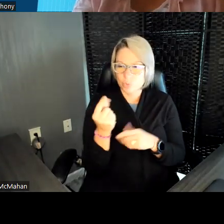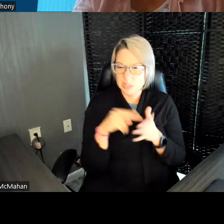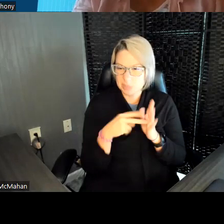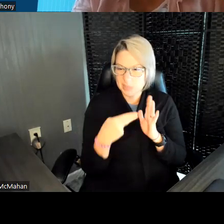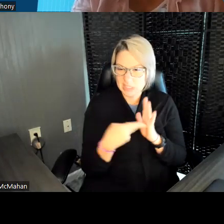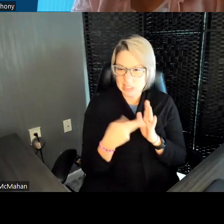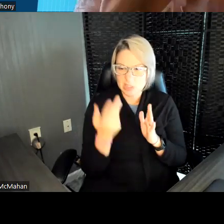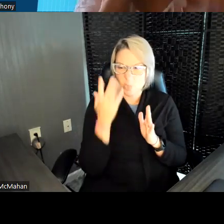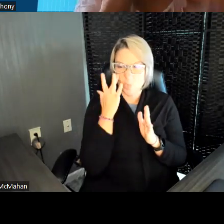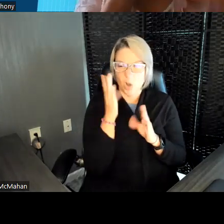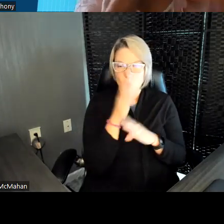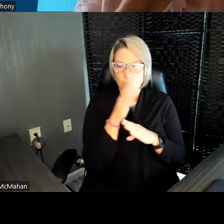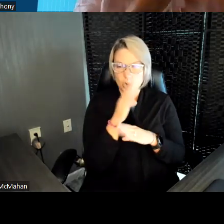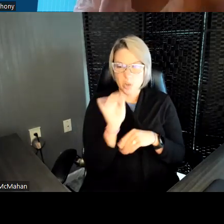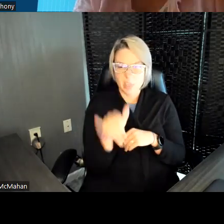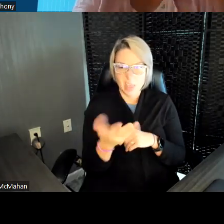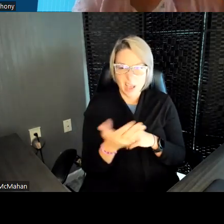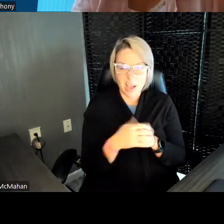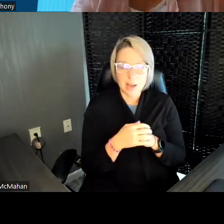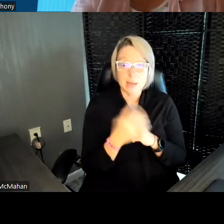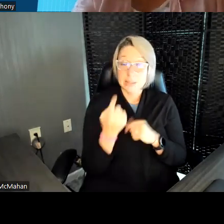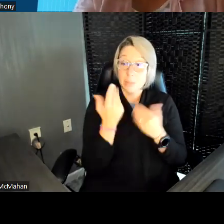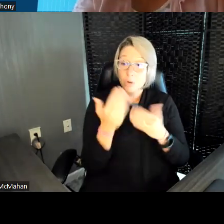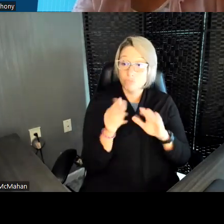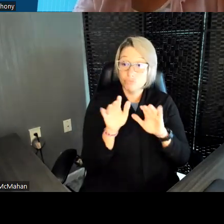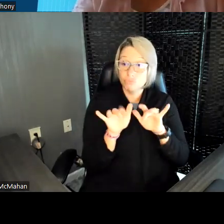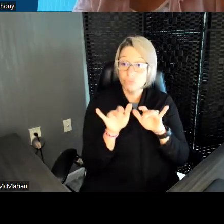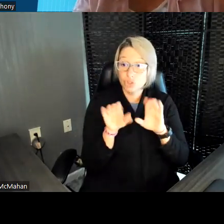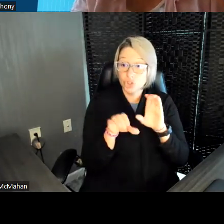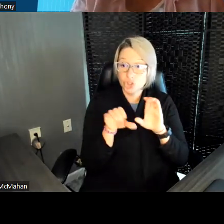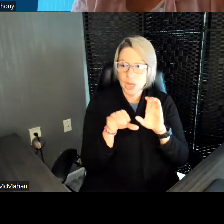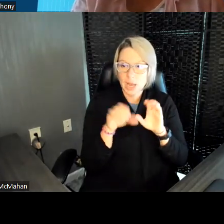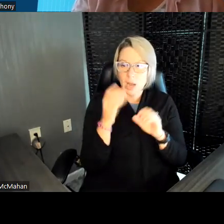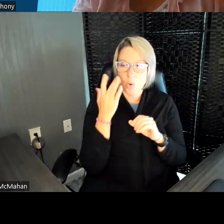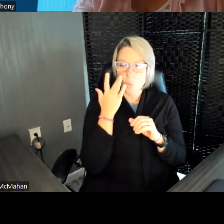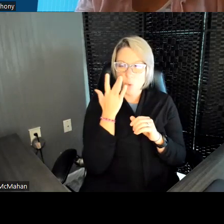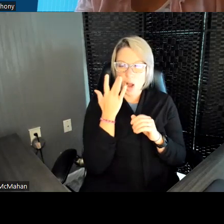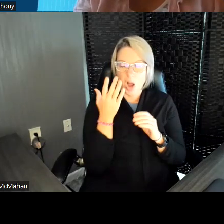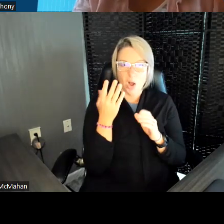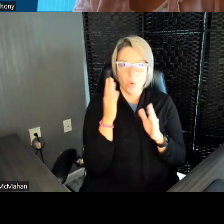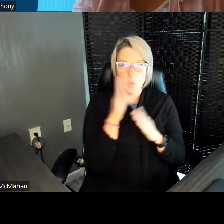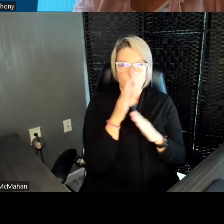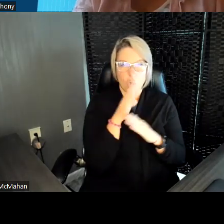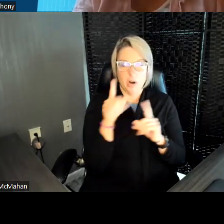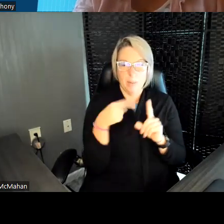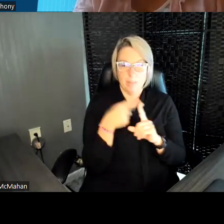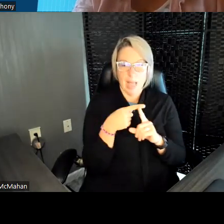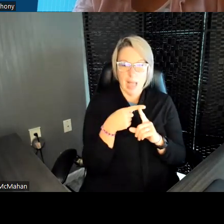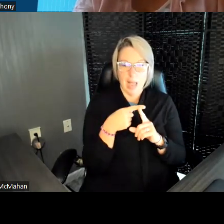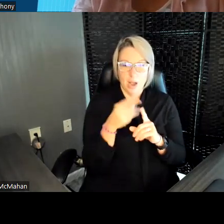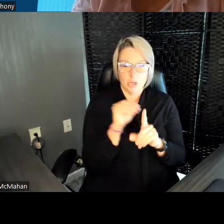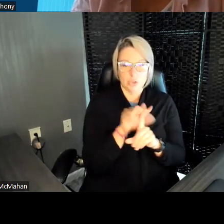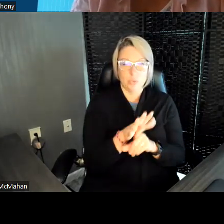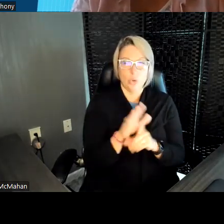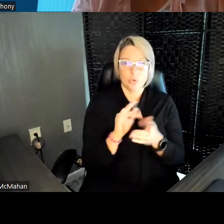we worry about it? So if somebody in the chat just wants to say, why would we worry about prenatal exposure to toxins? What's the big